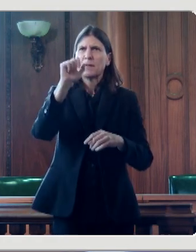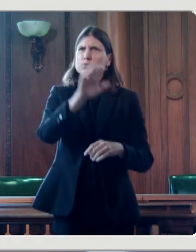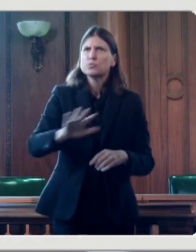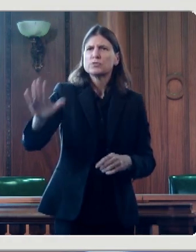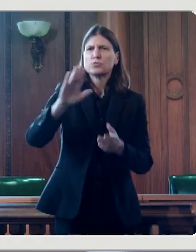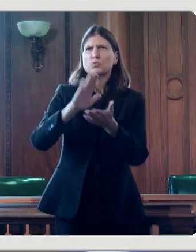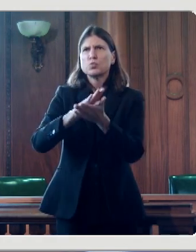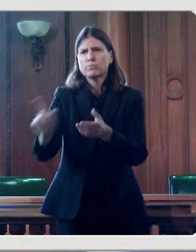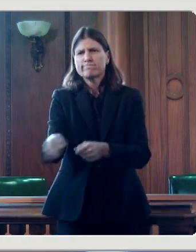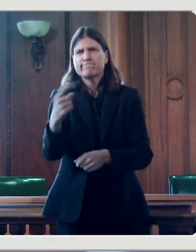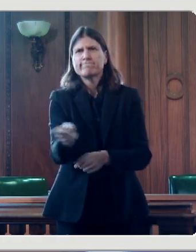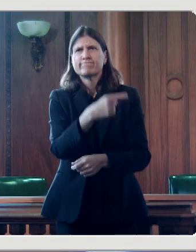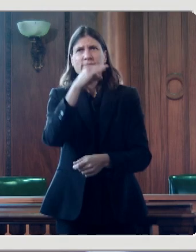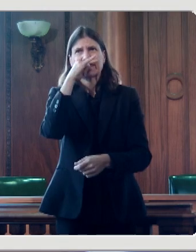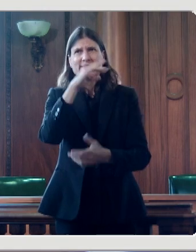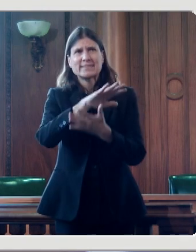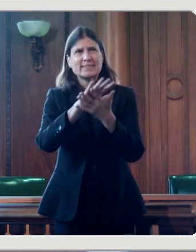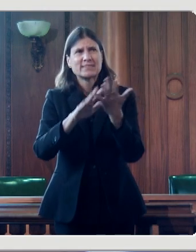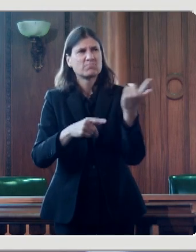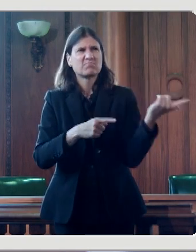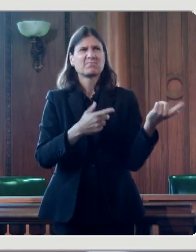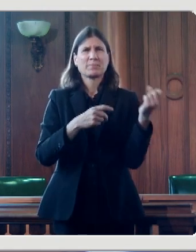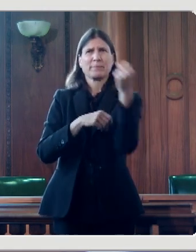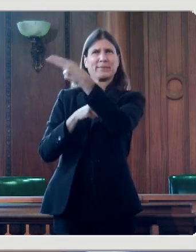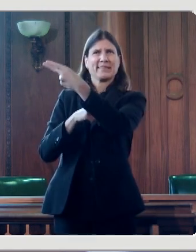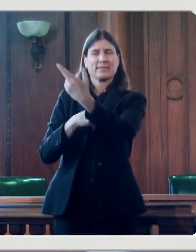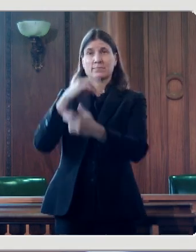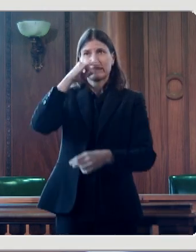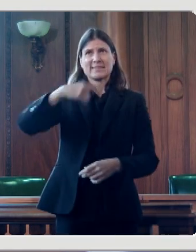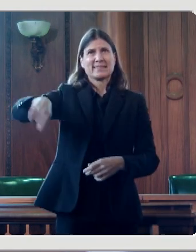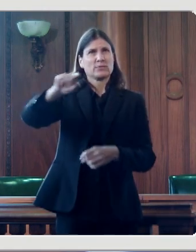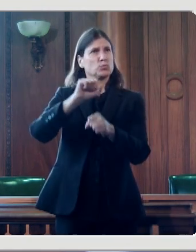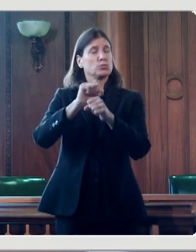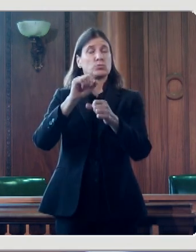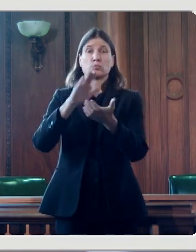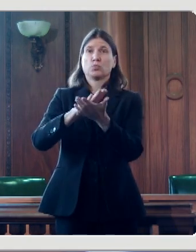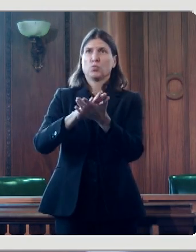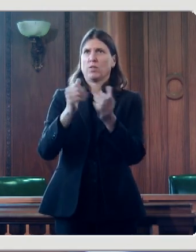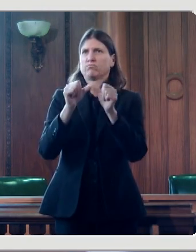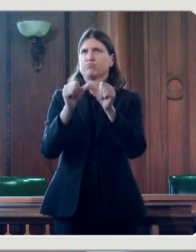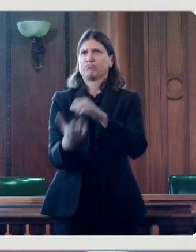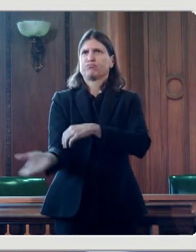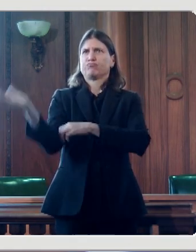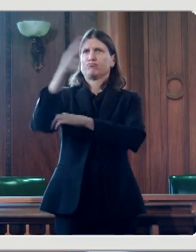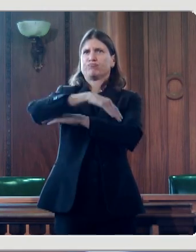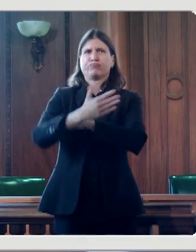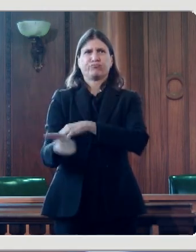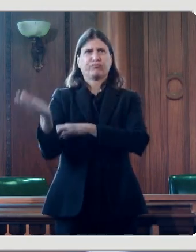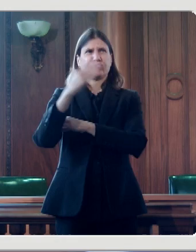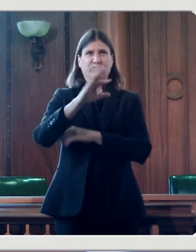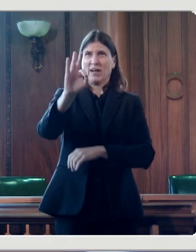Carlton Harris and AD Dwayne Early and Assistant Superintendent Lydia Martinez.